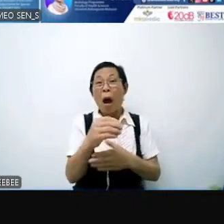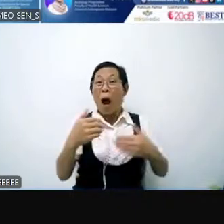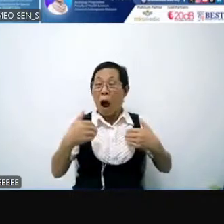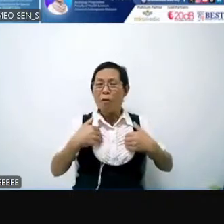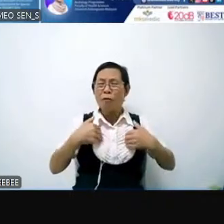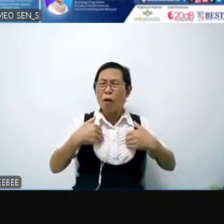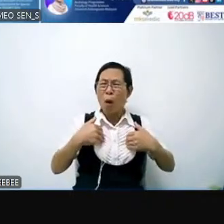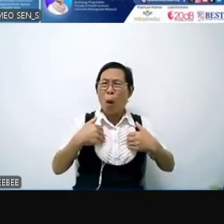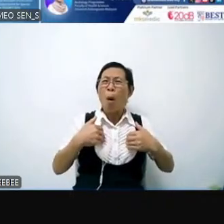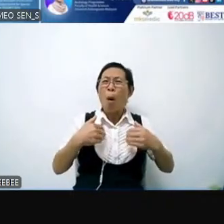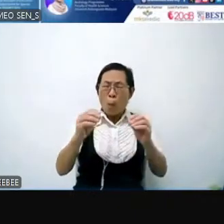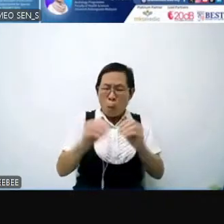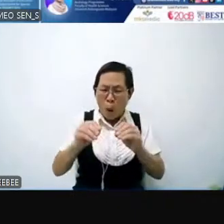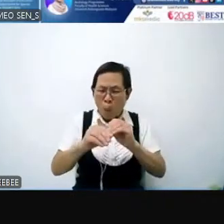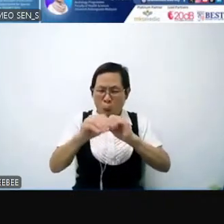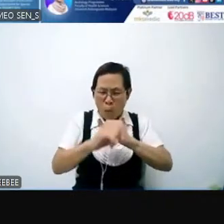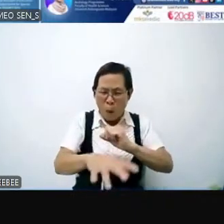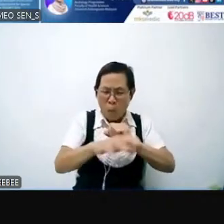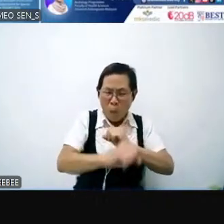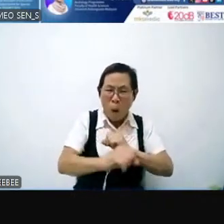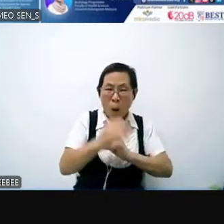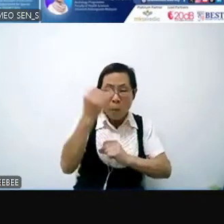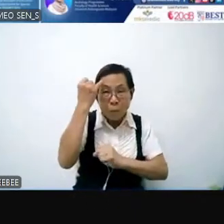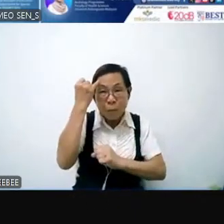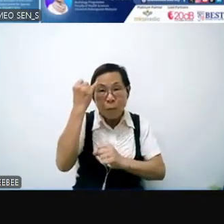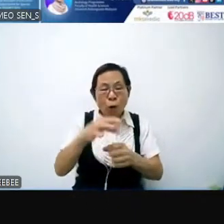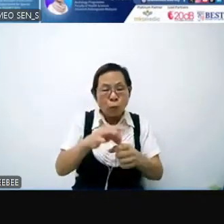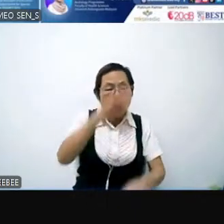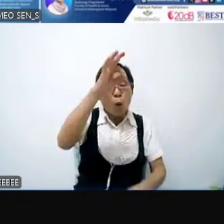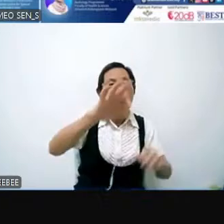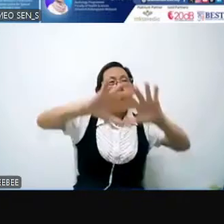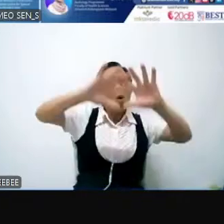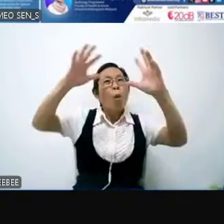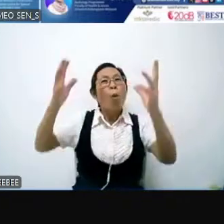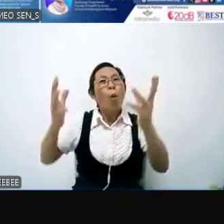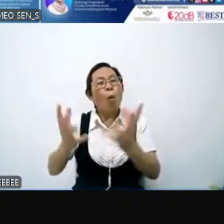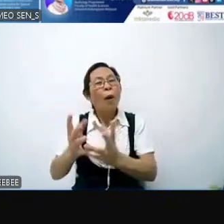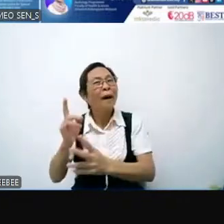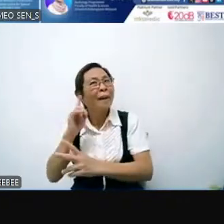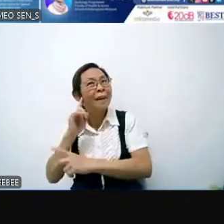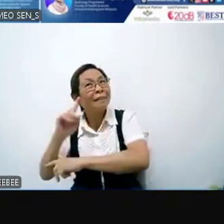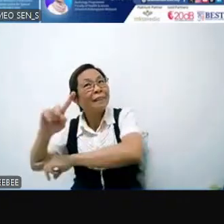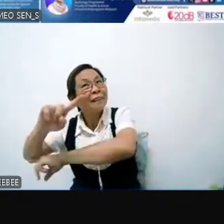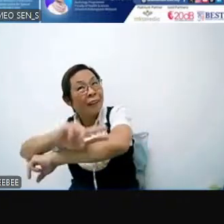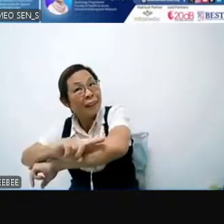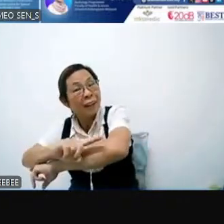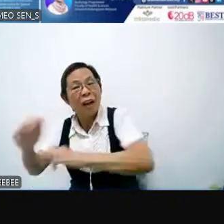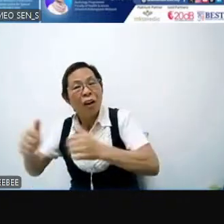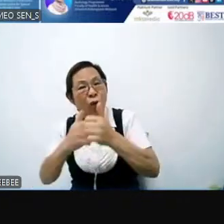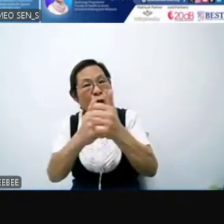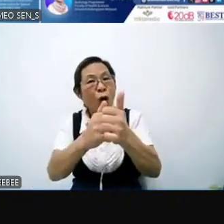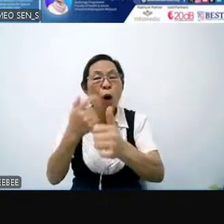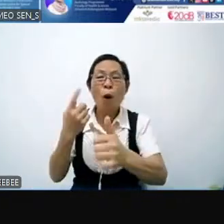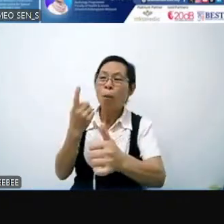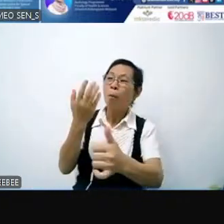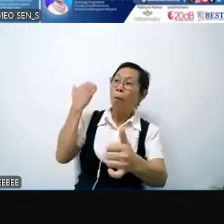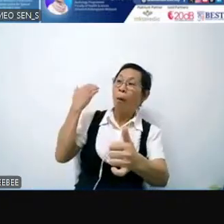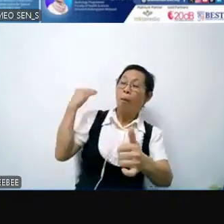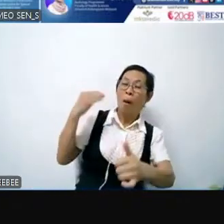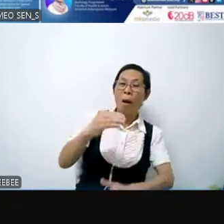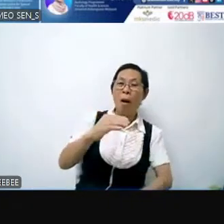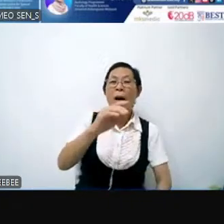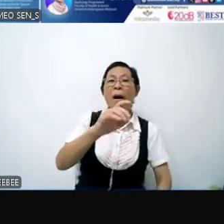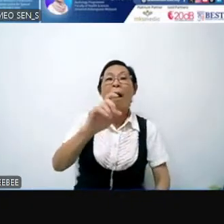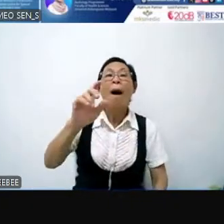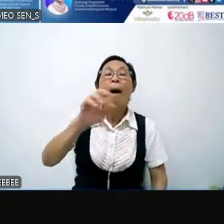promoting the spirit of World Hearing Day. According to the previous Malaysia Health Minister